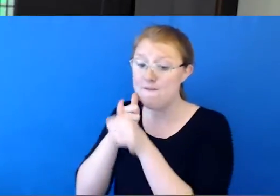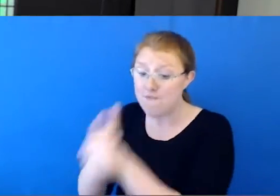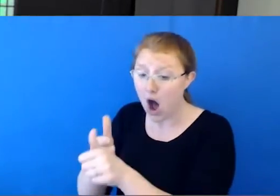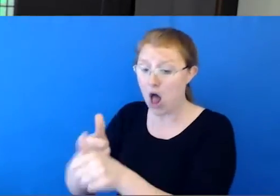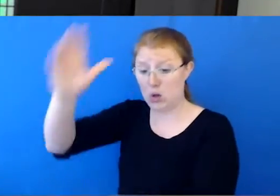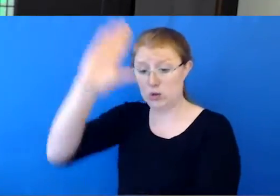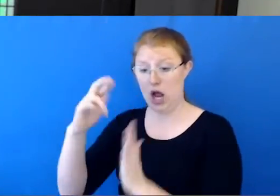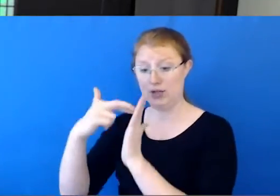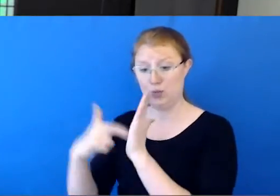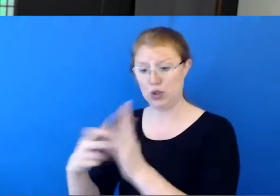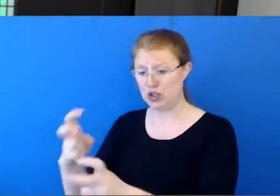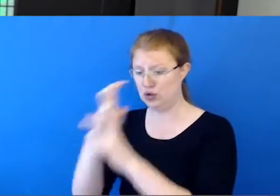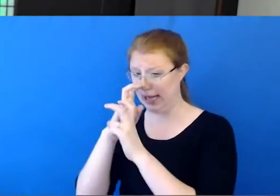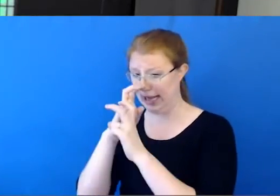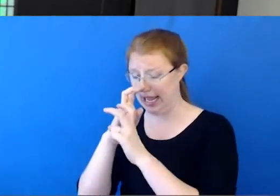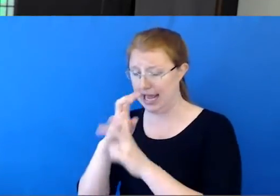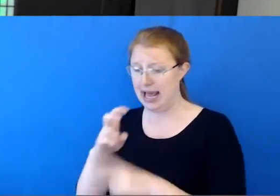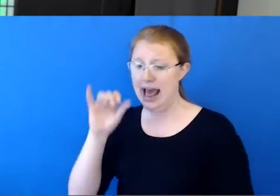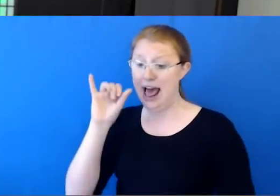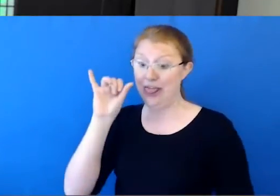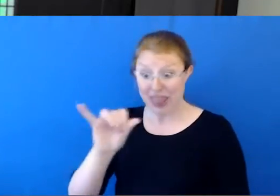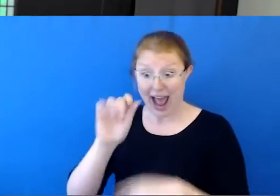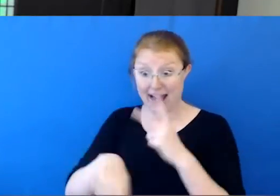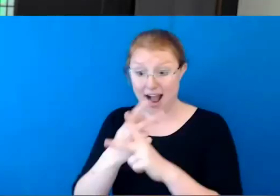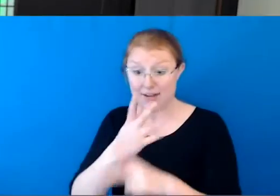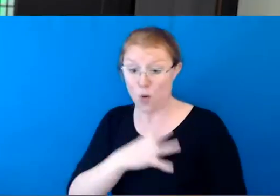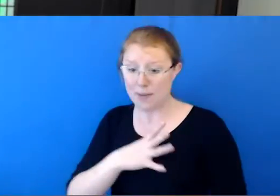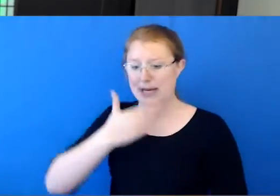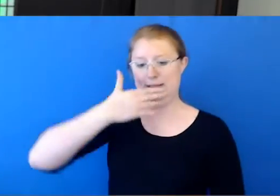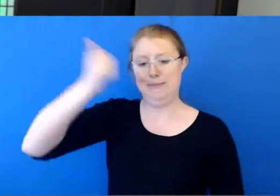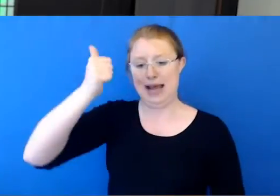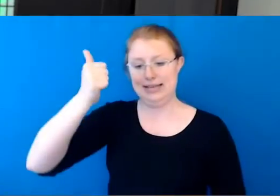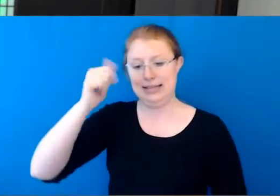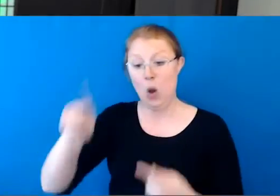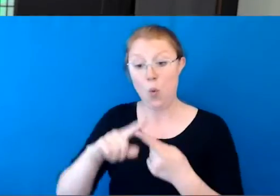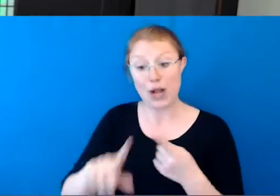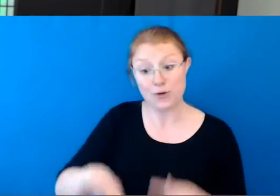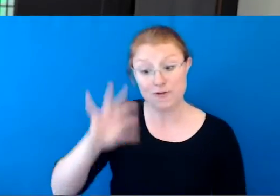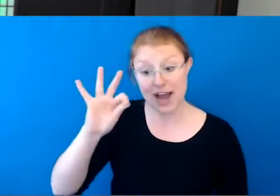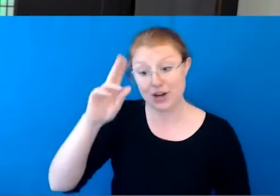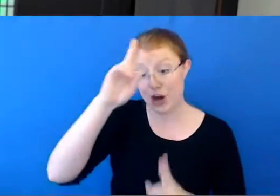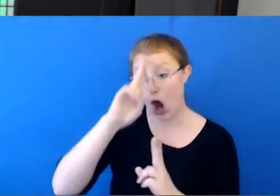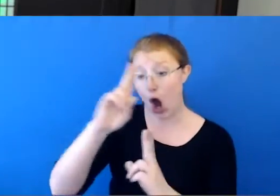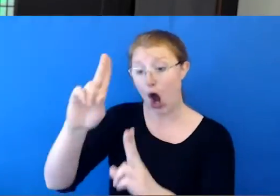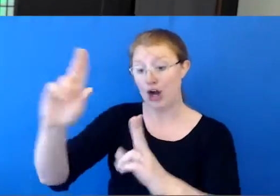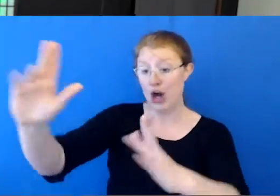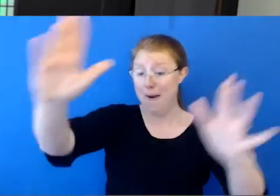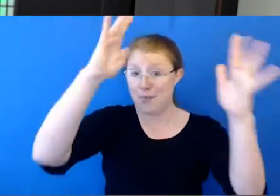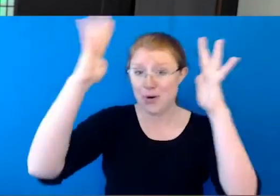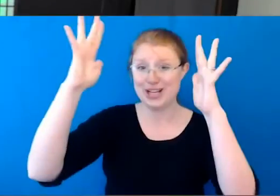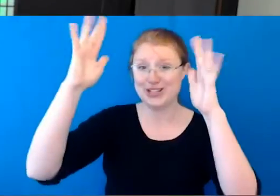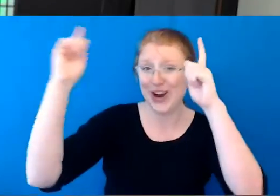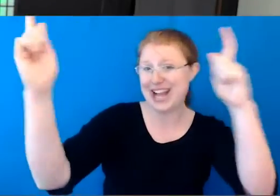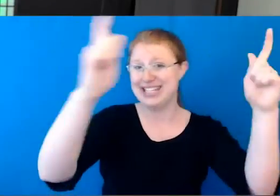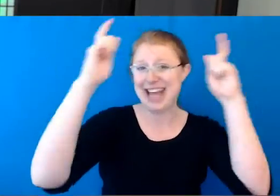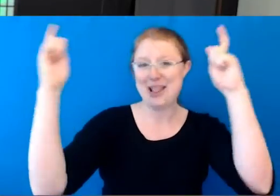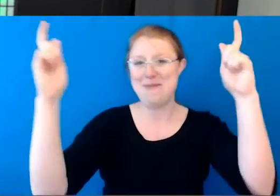that her hands have done, and let her works bring her praise at the city gate. Now, the literal